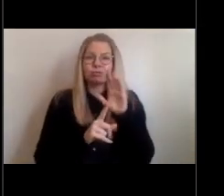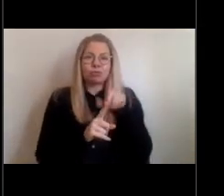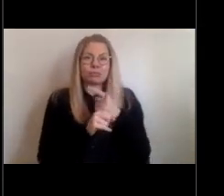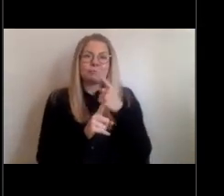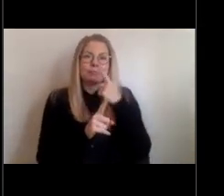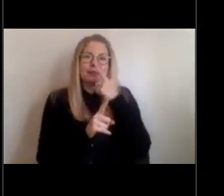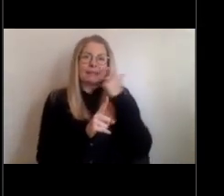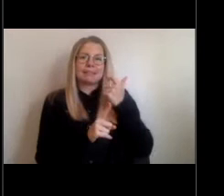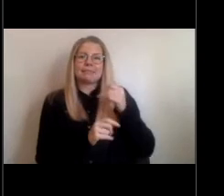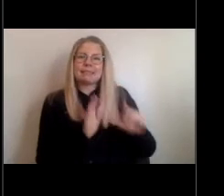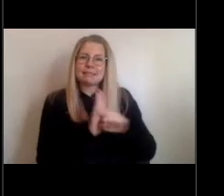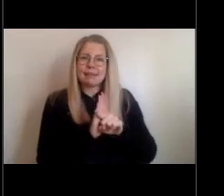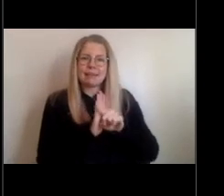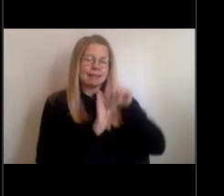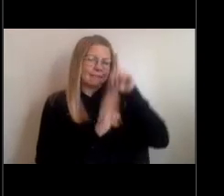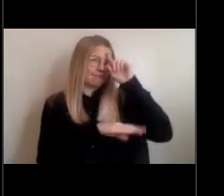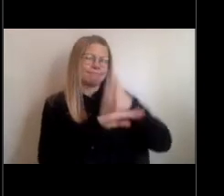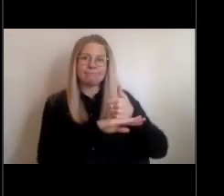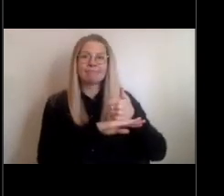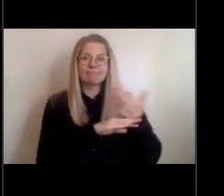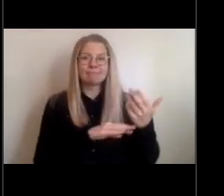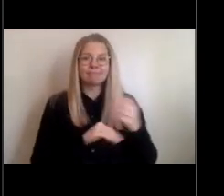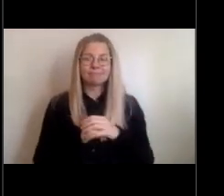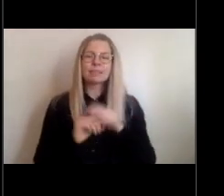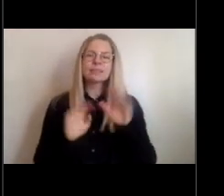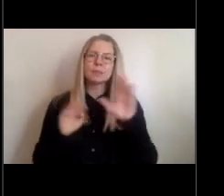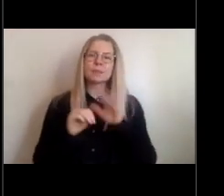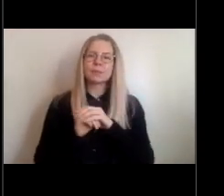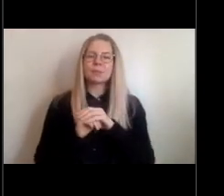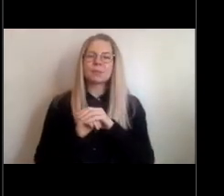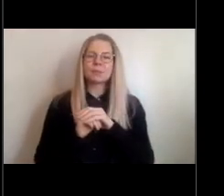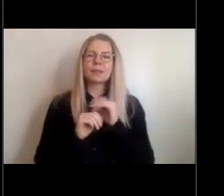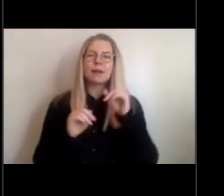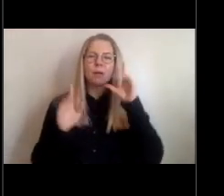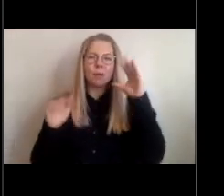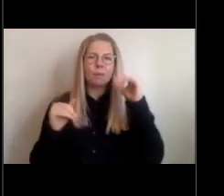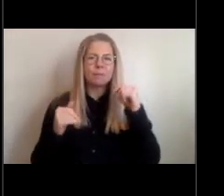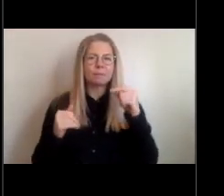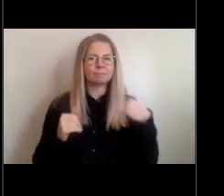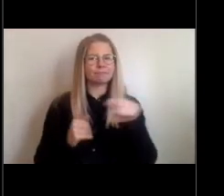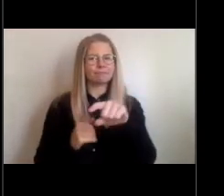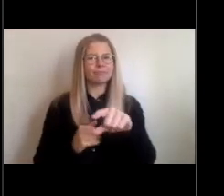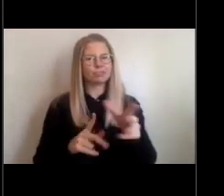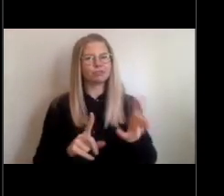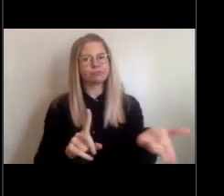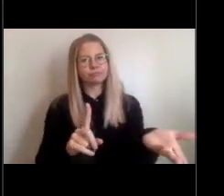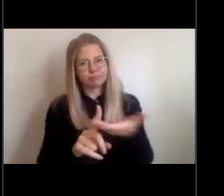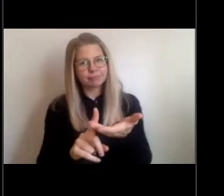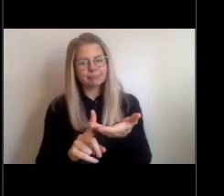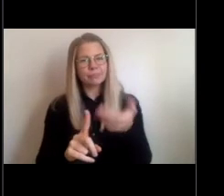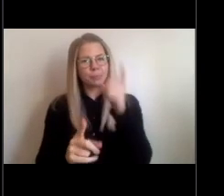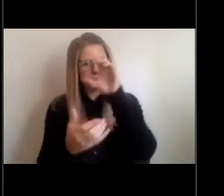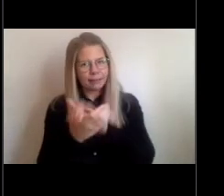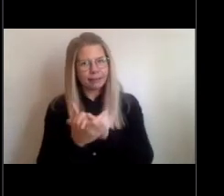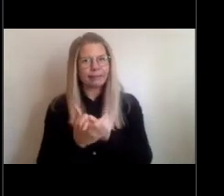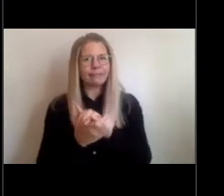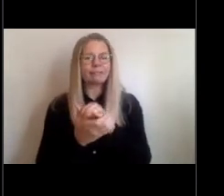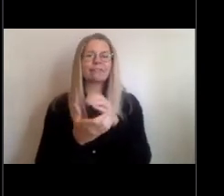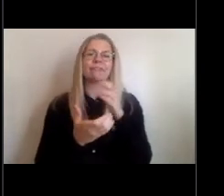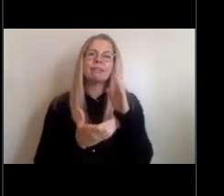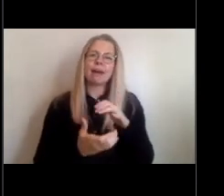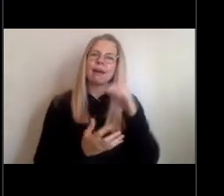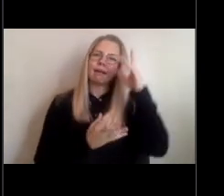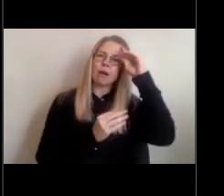I've convinced you that some element of optimism and positive views on aging is important in our well-being. Let's talk about exercise